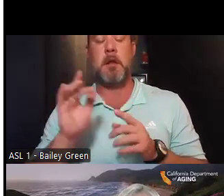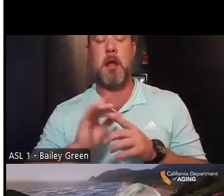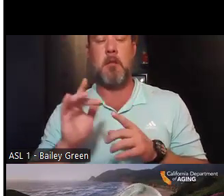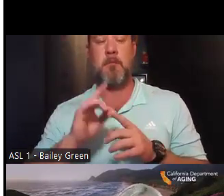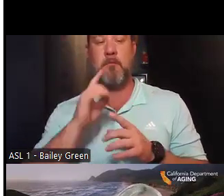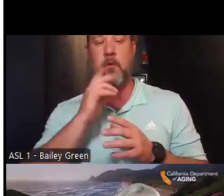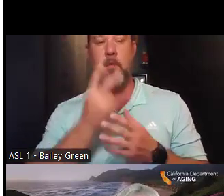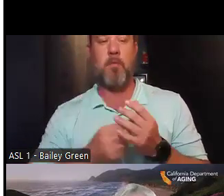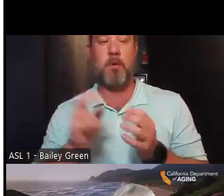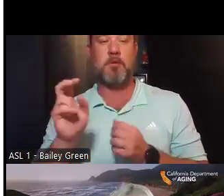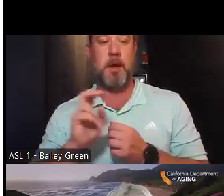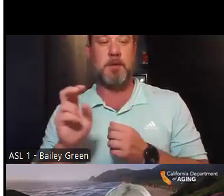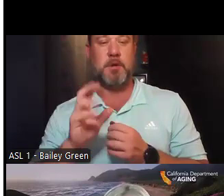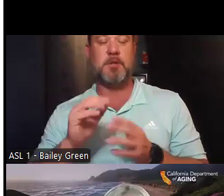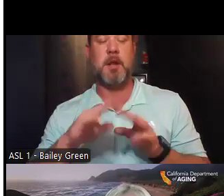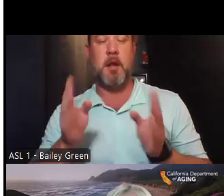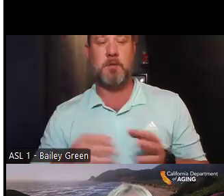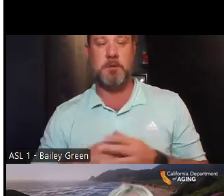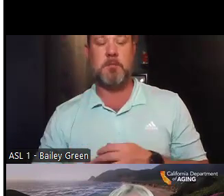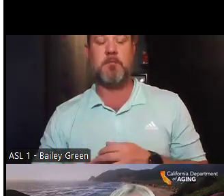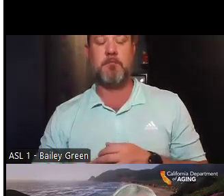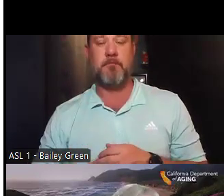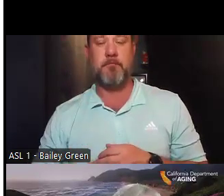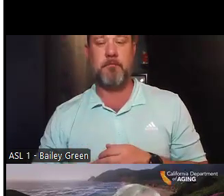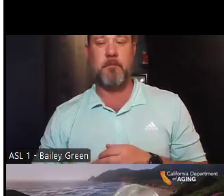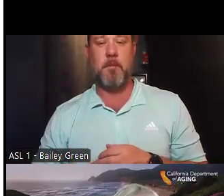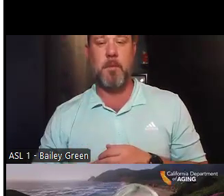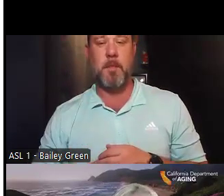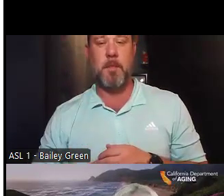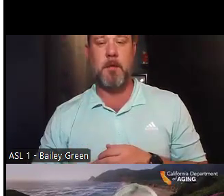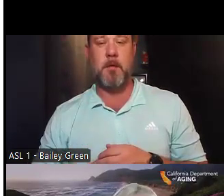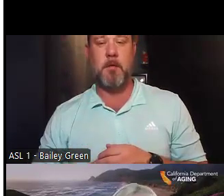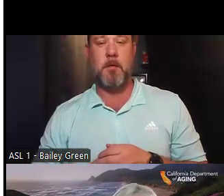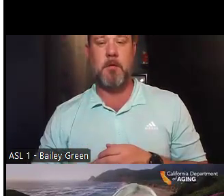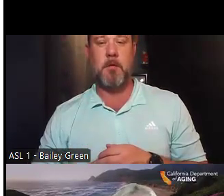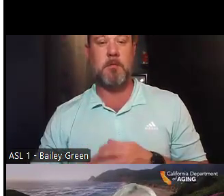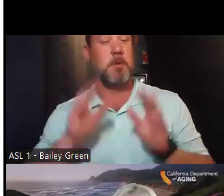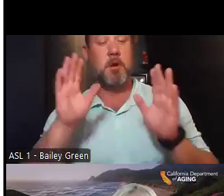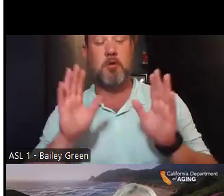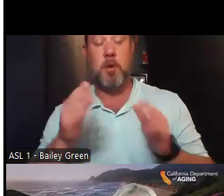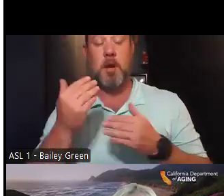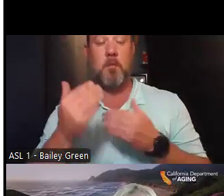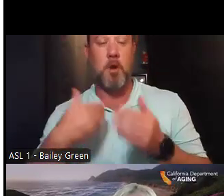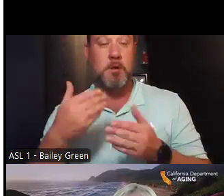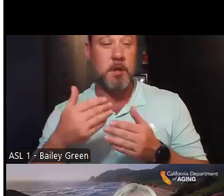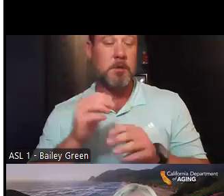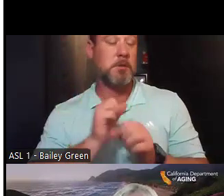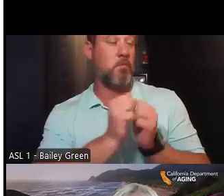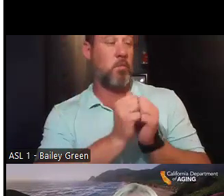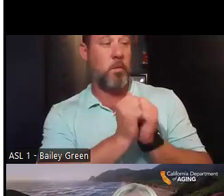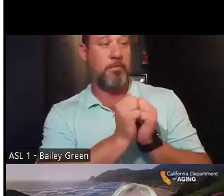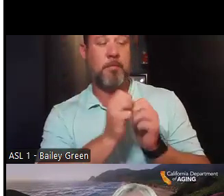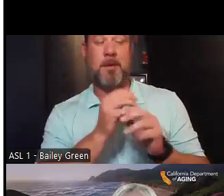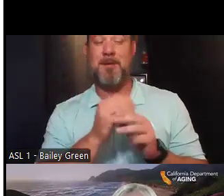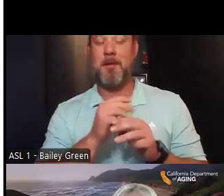both transportation and housing. So it's been a great process working with Mathematica, the other